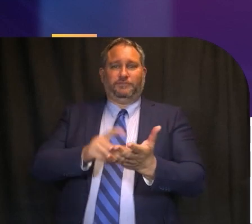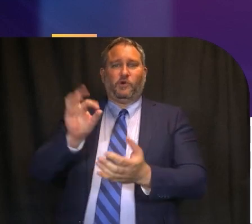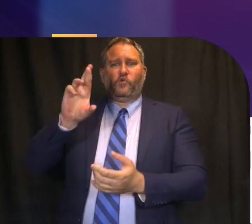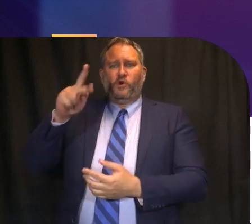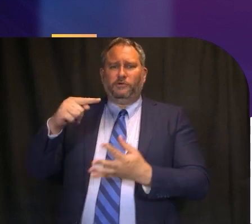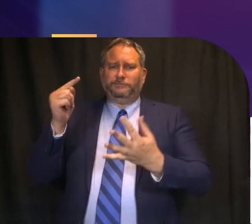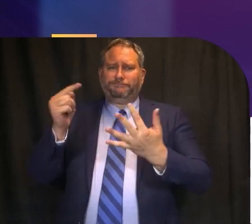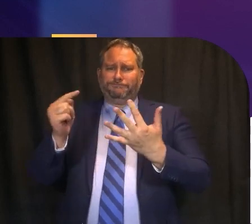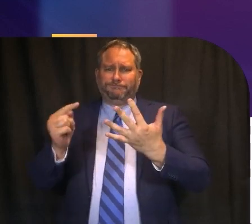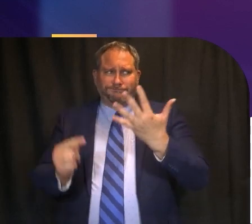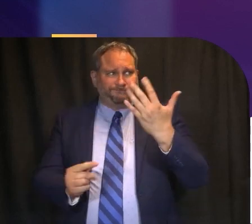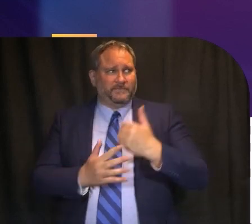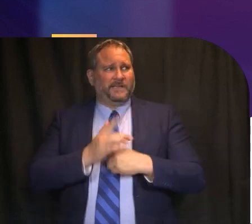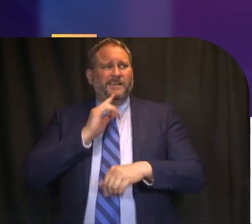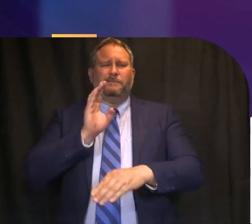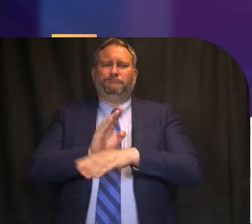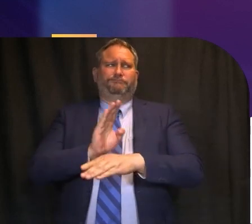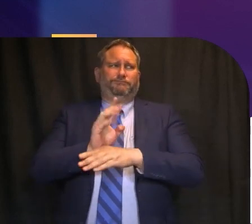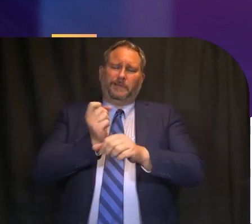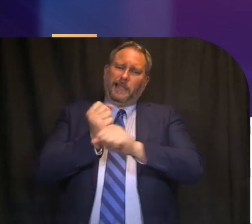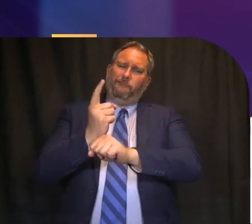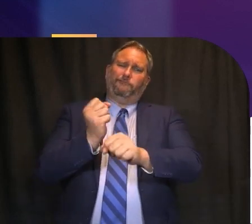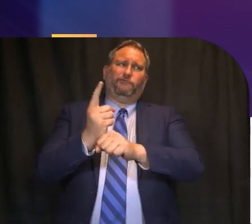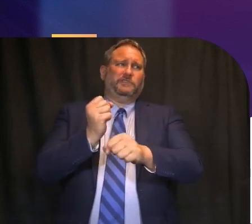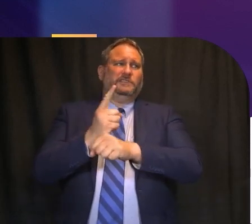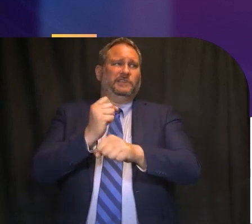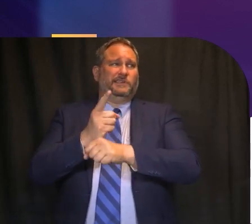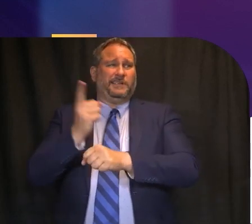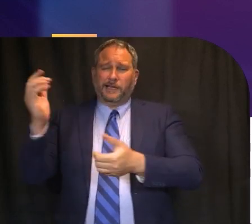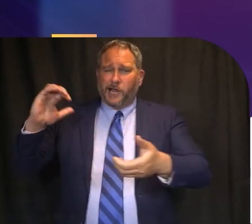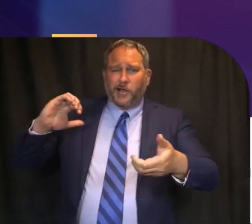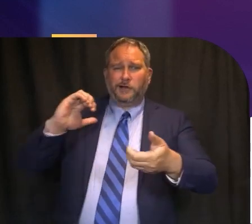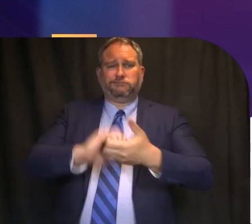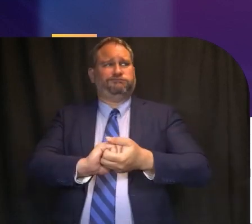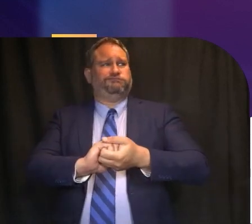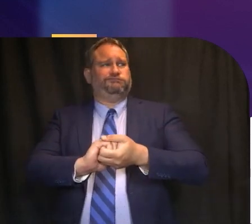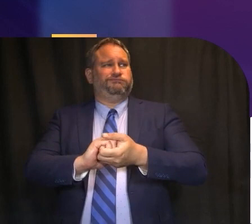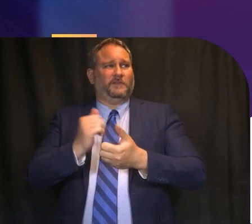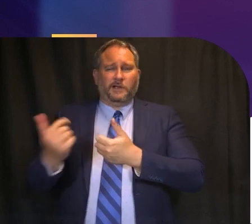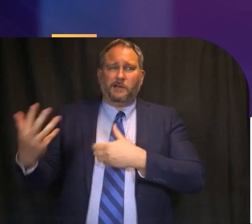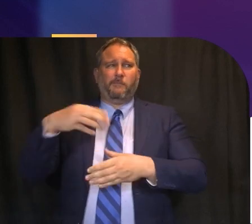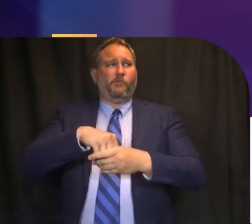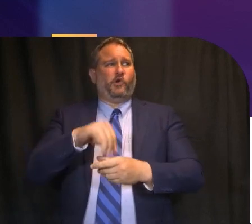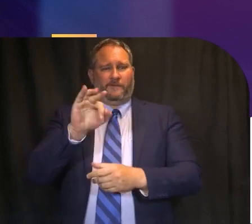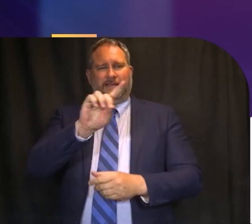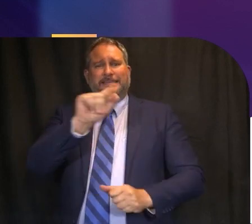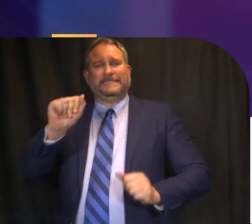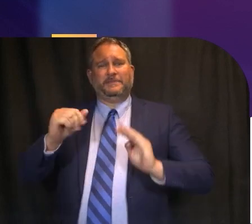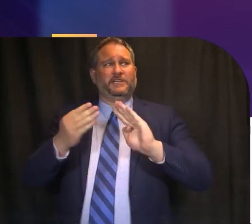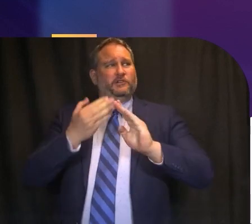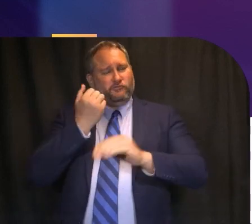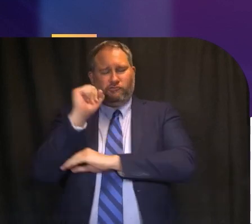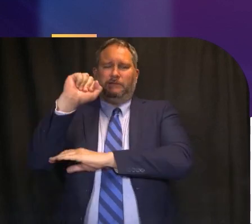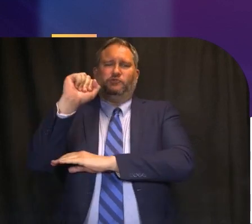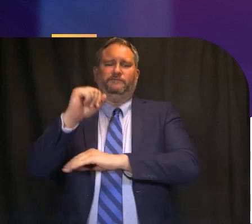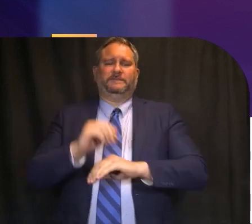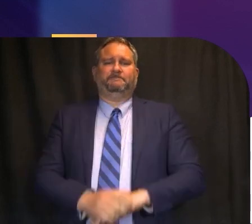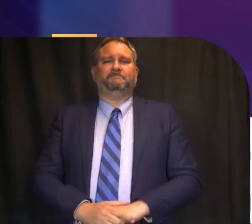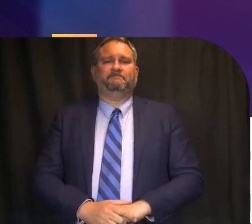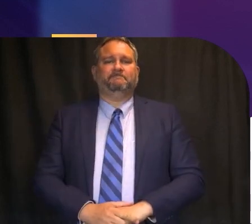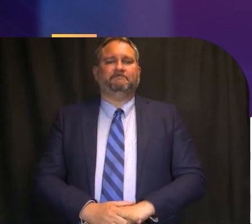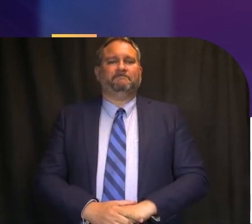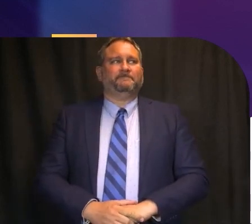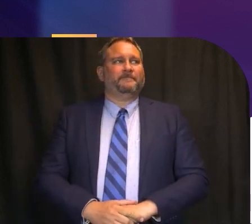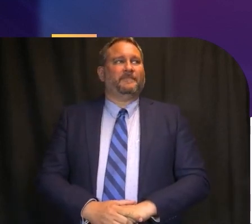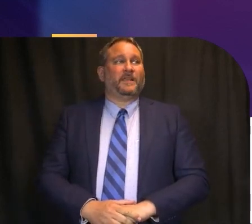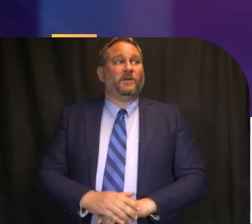but rather a part of the broader disability rights movement. Corporate America can and will play a